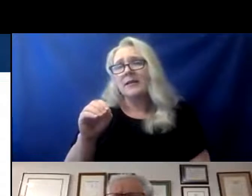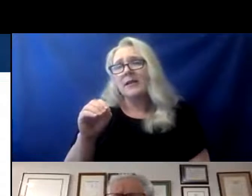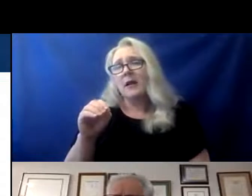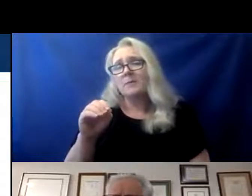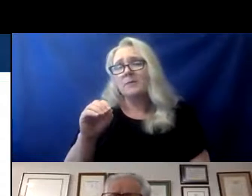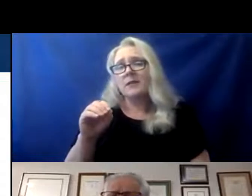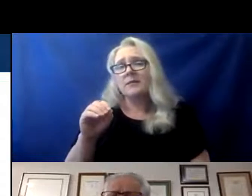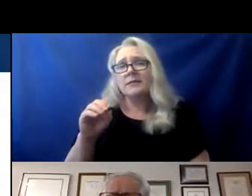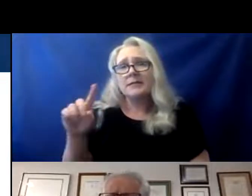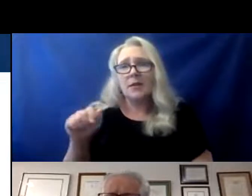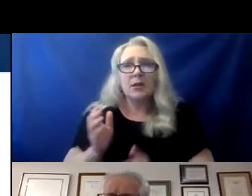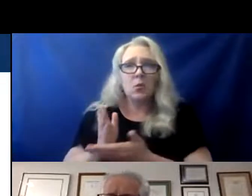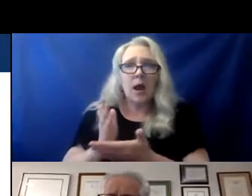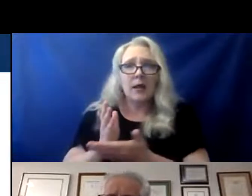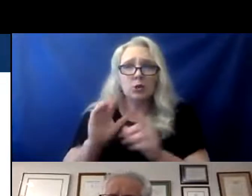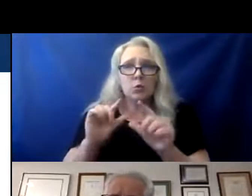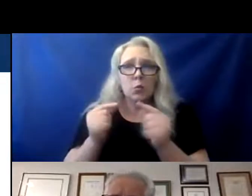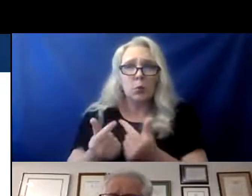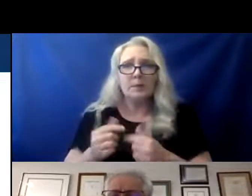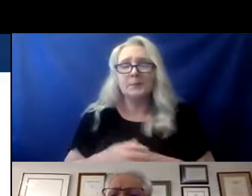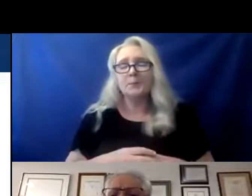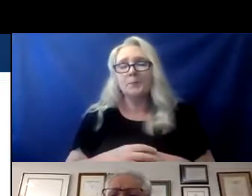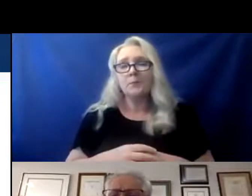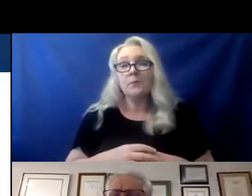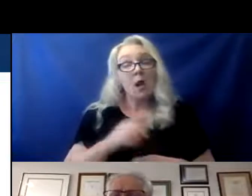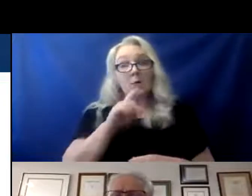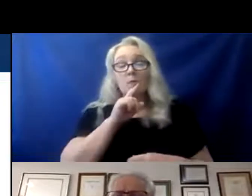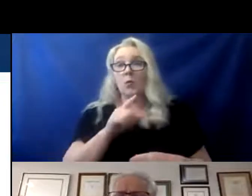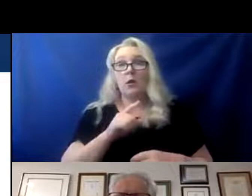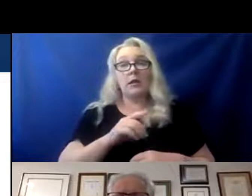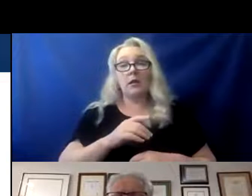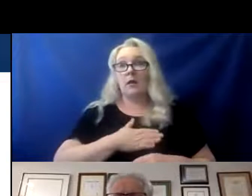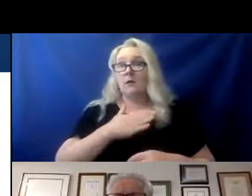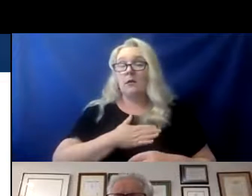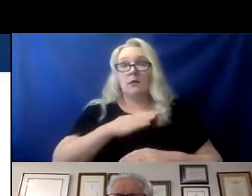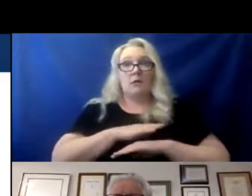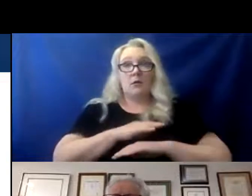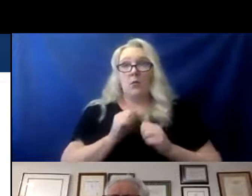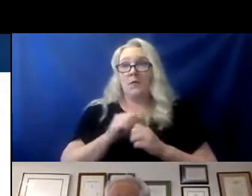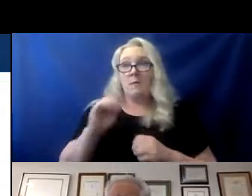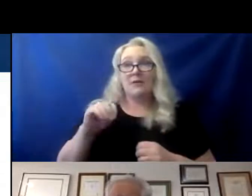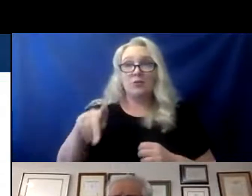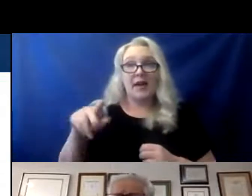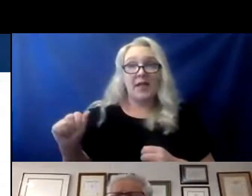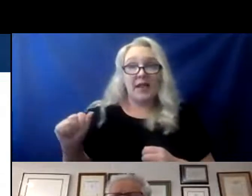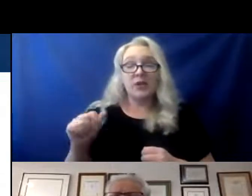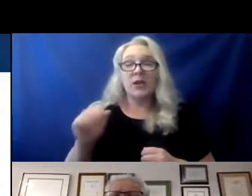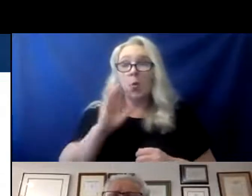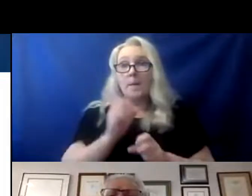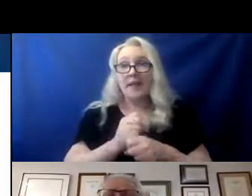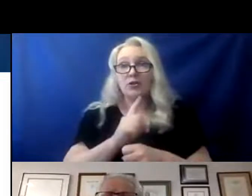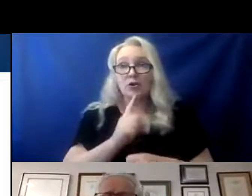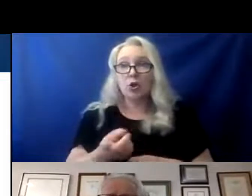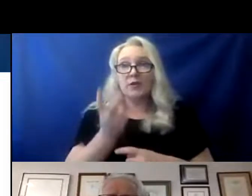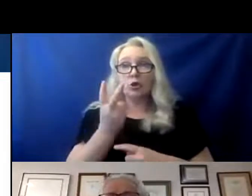also both pleased with our Master Plan on Aging, and will work to ensure that two of the key concepts that